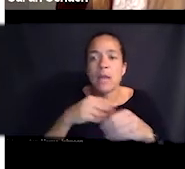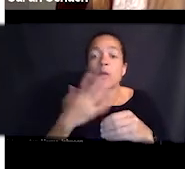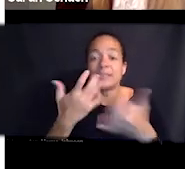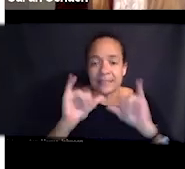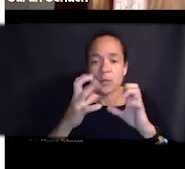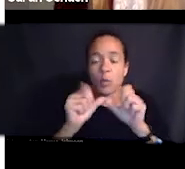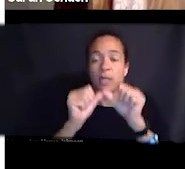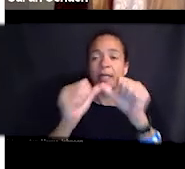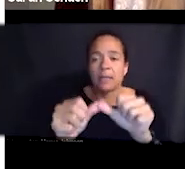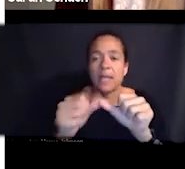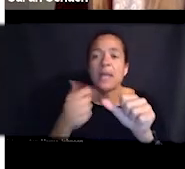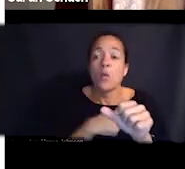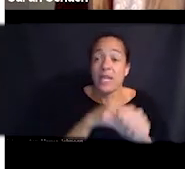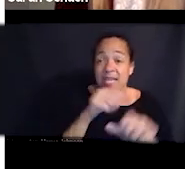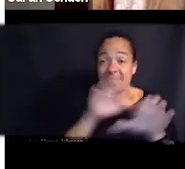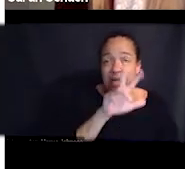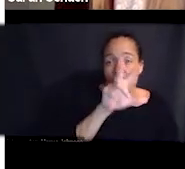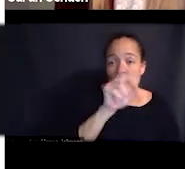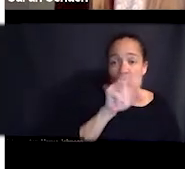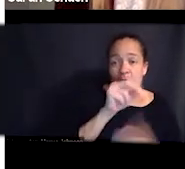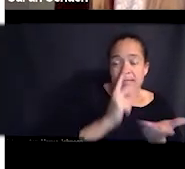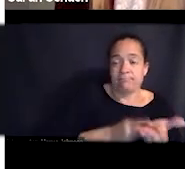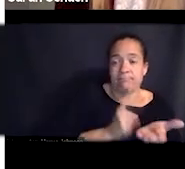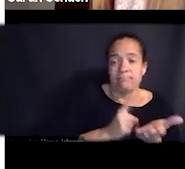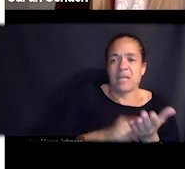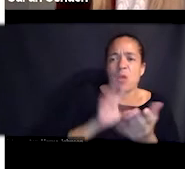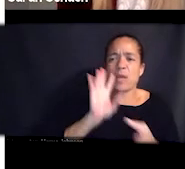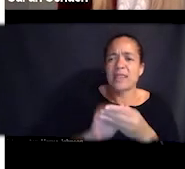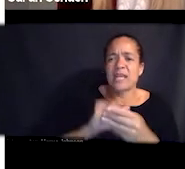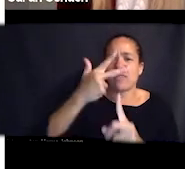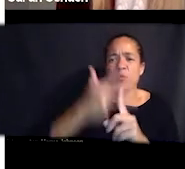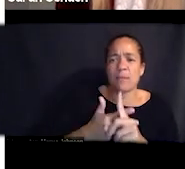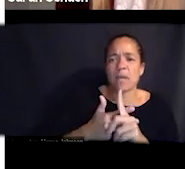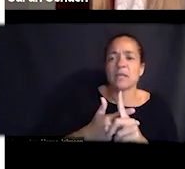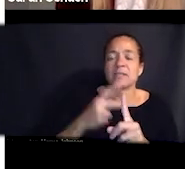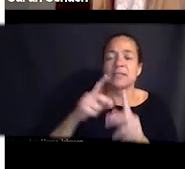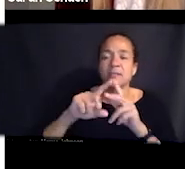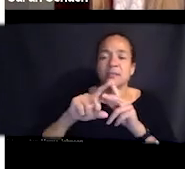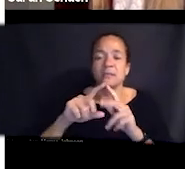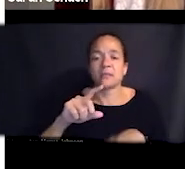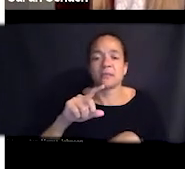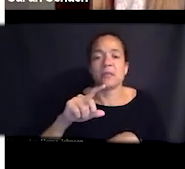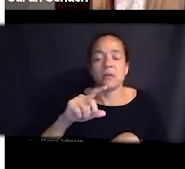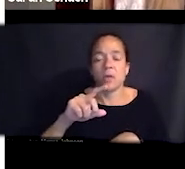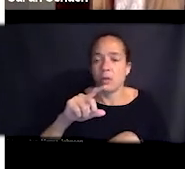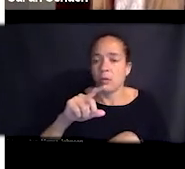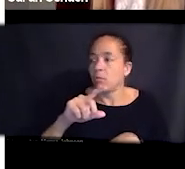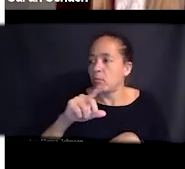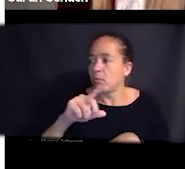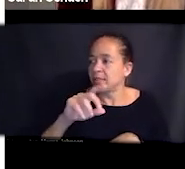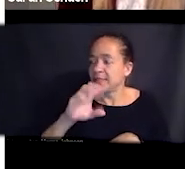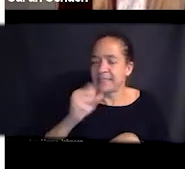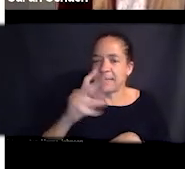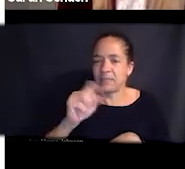did 30 in about roughly 3 months time. We seen September of last year and November of last year, we held 30